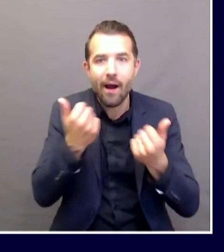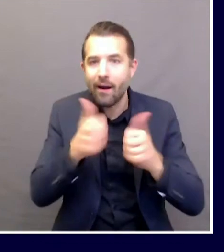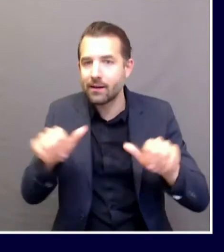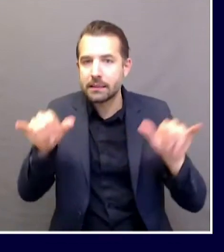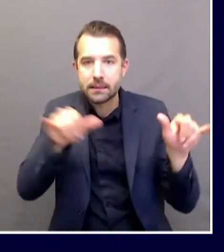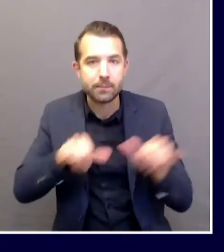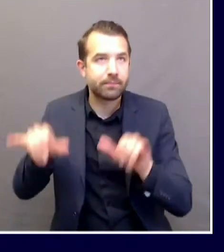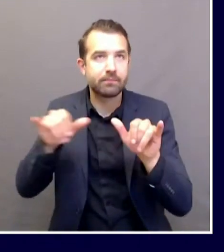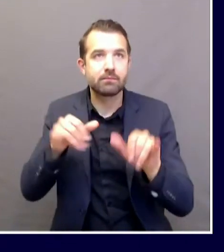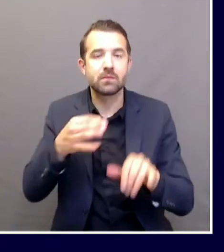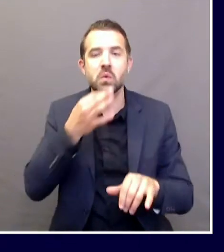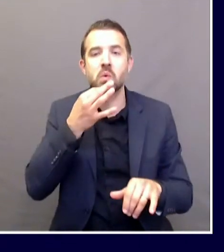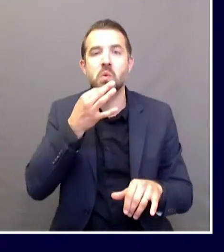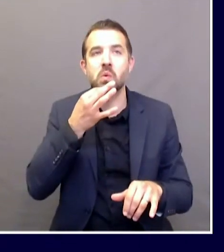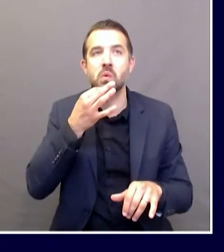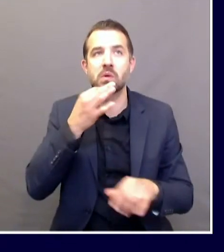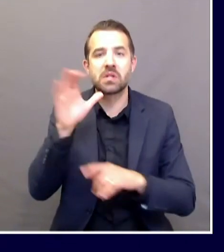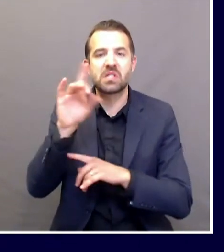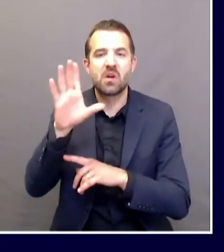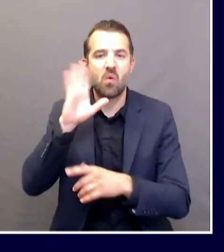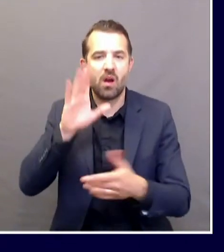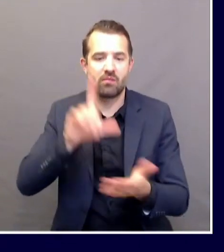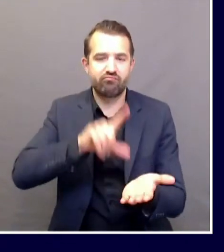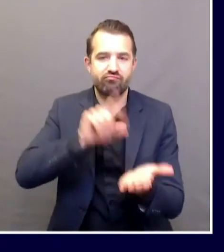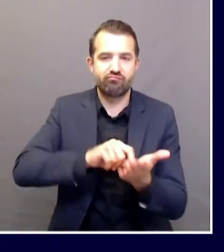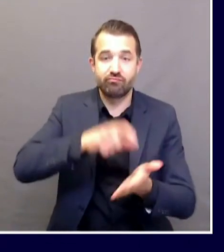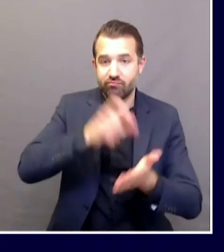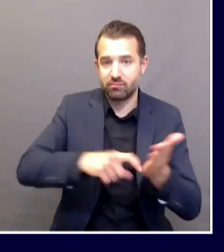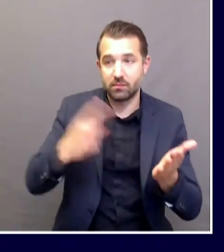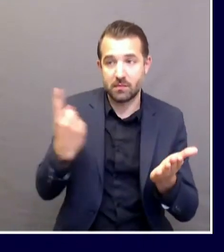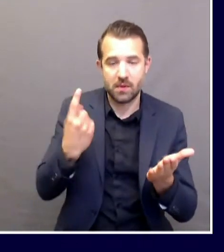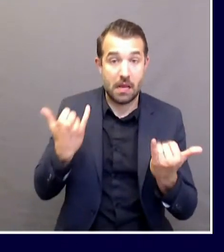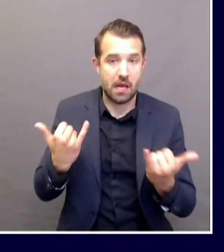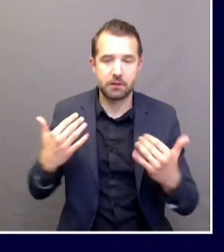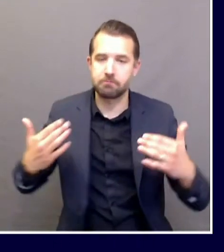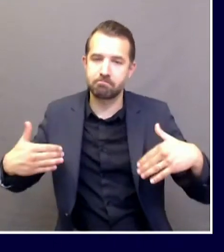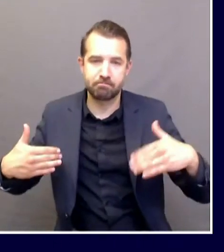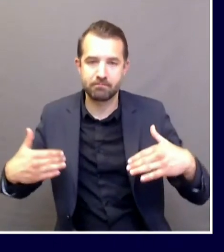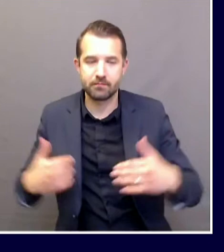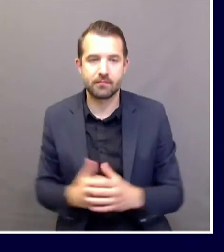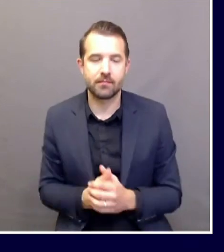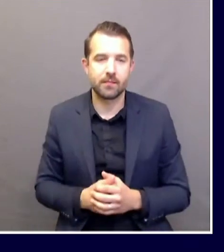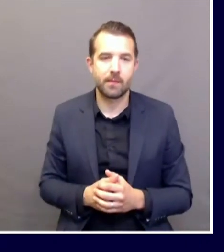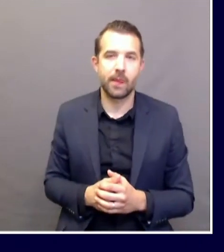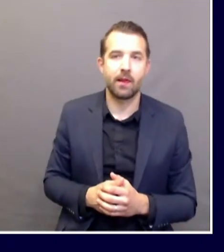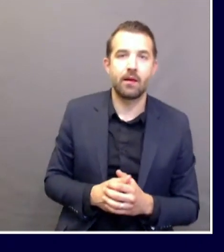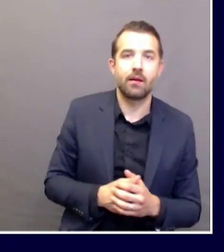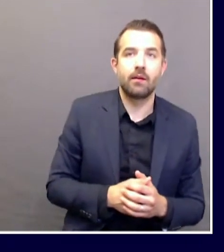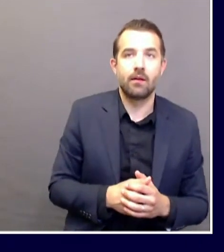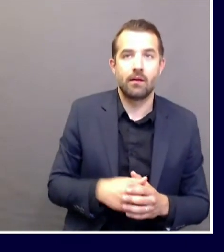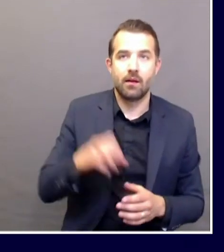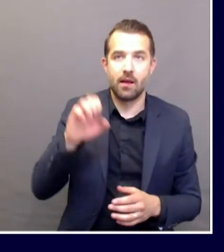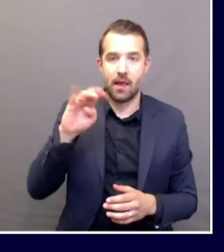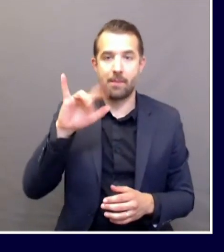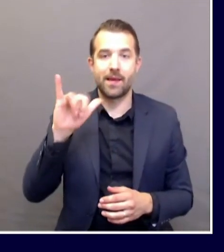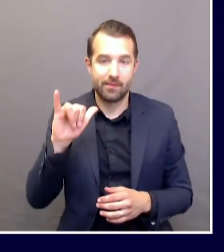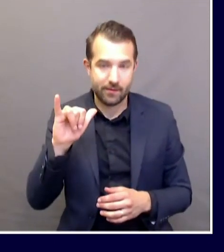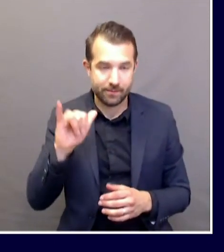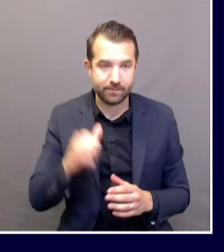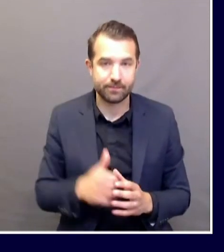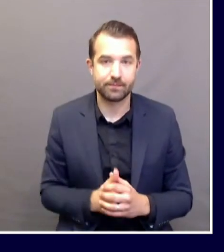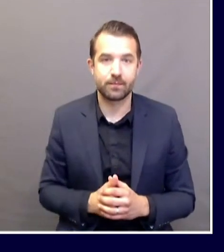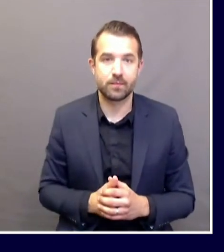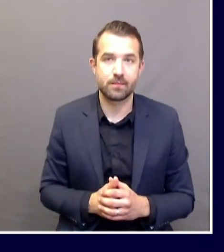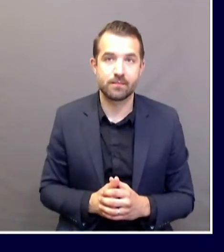something. Okay, great. Thank you. Yep, thanks, Amy. Over to Emily at the Sun Journal. Hi,